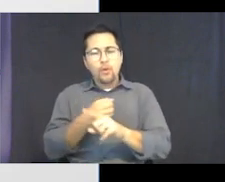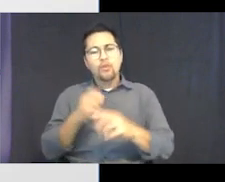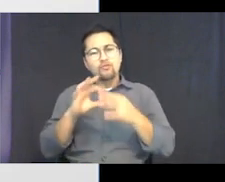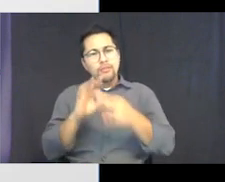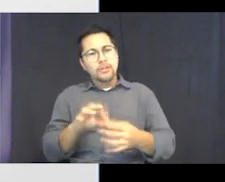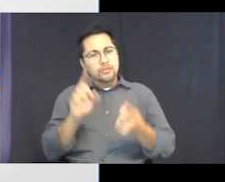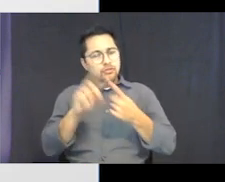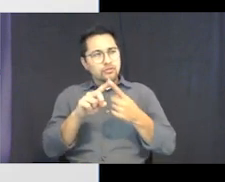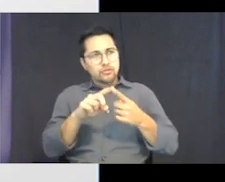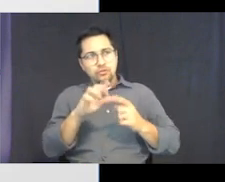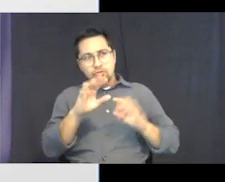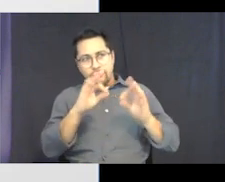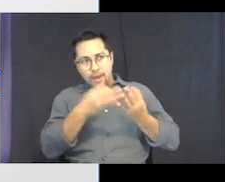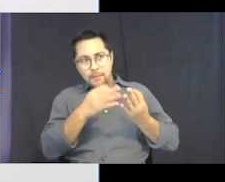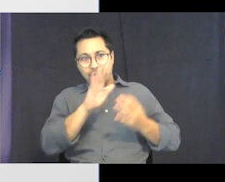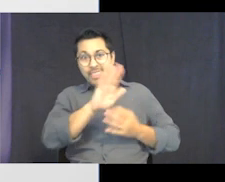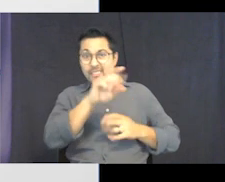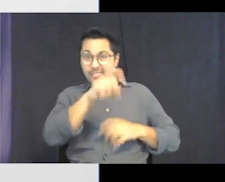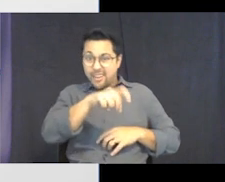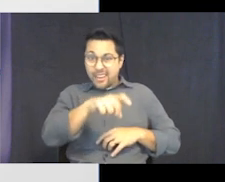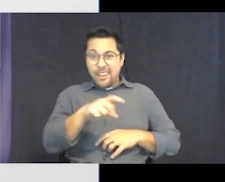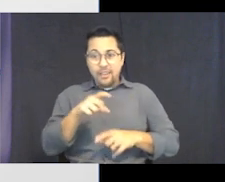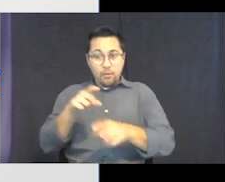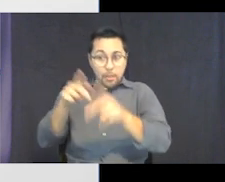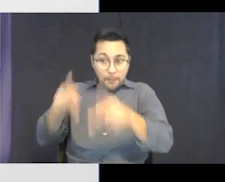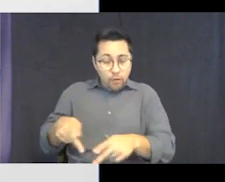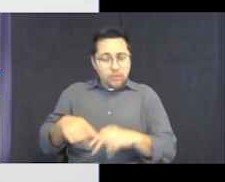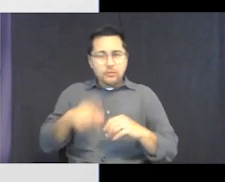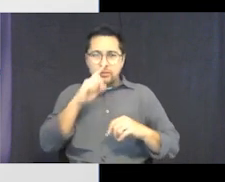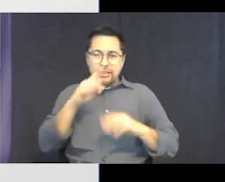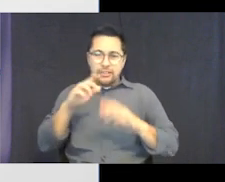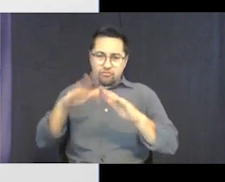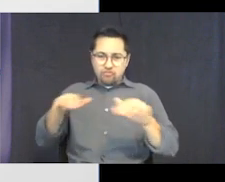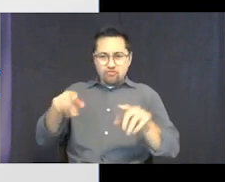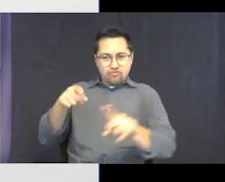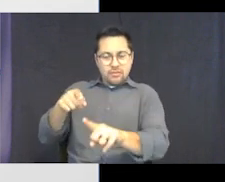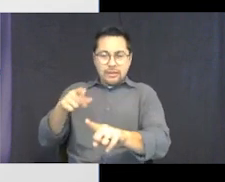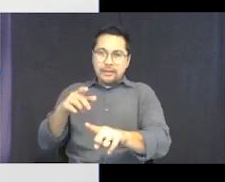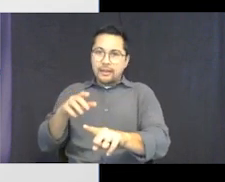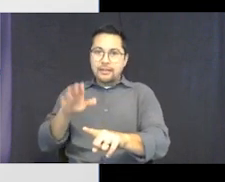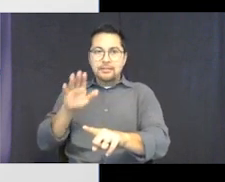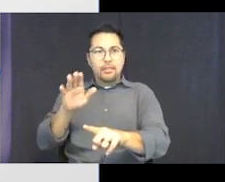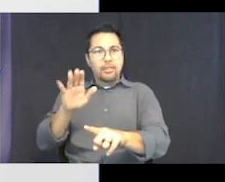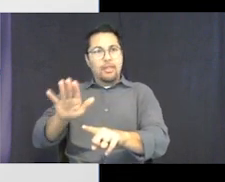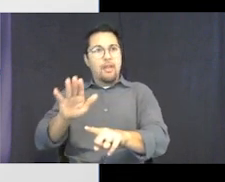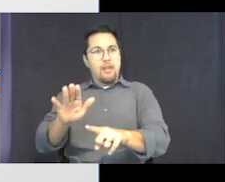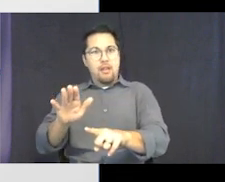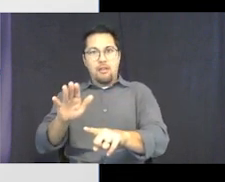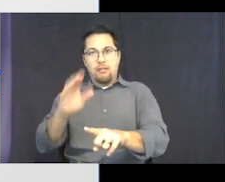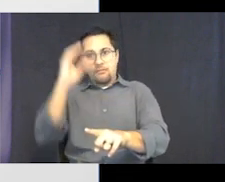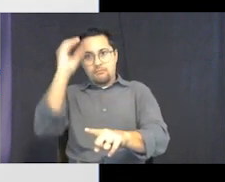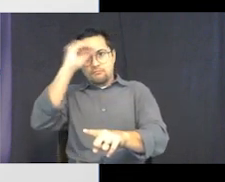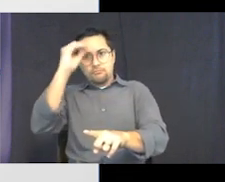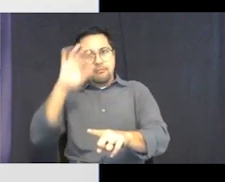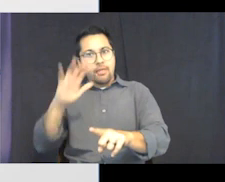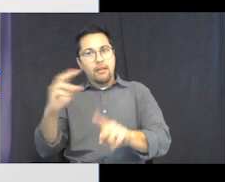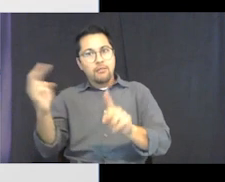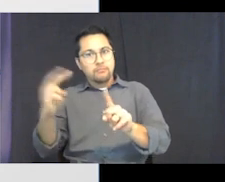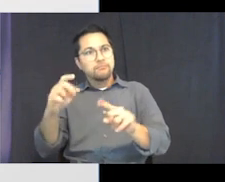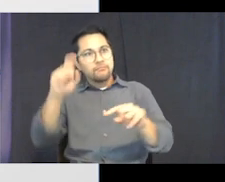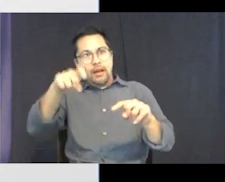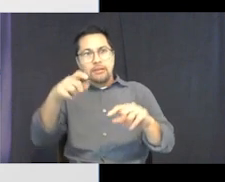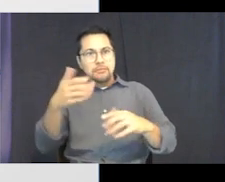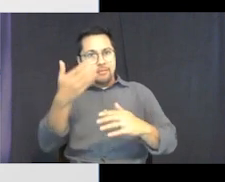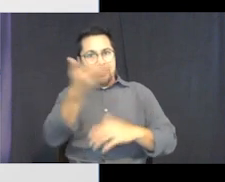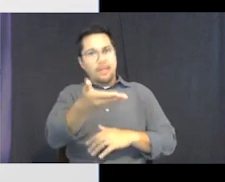needs of the family or that consumer. With children, again, it's that having that child's voice at the table, listening to what he or